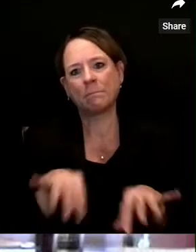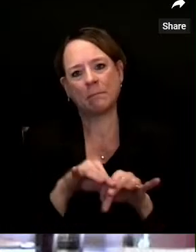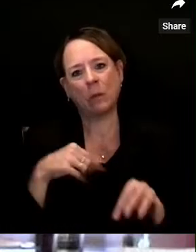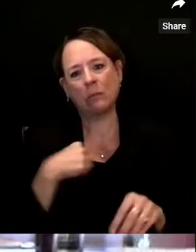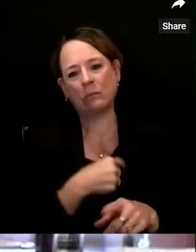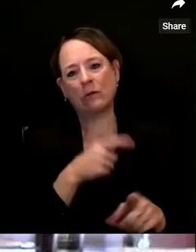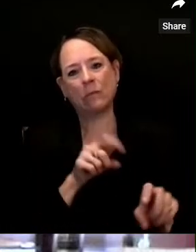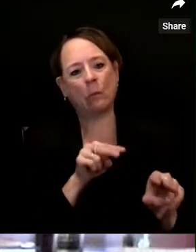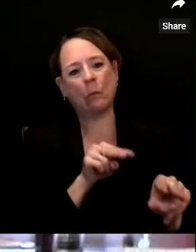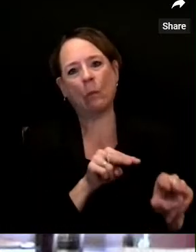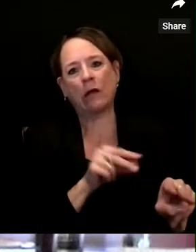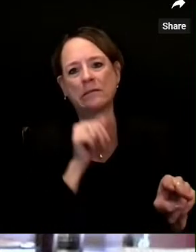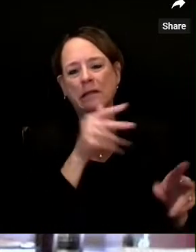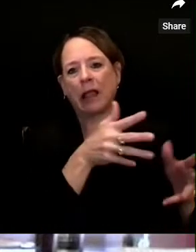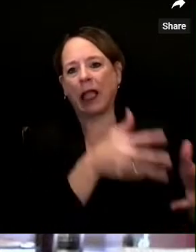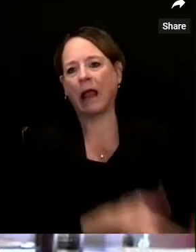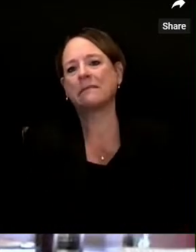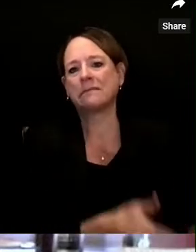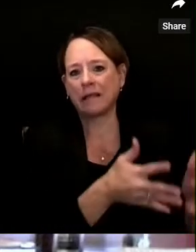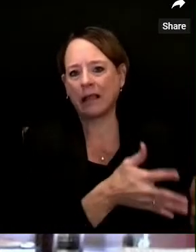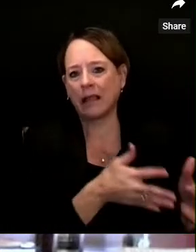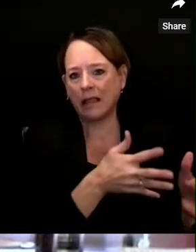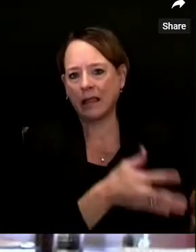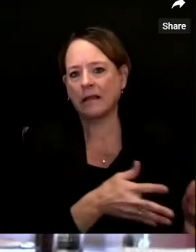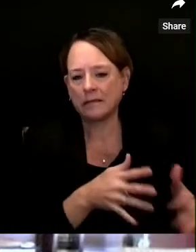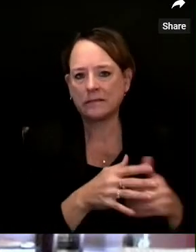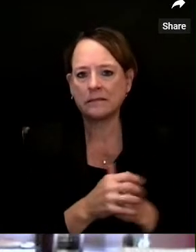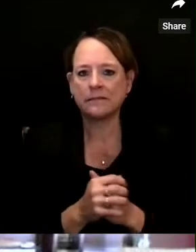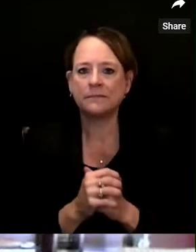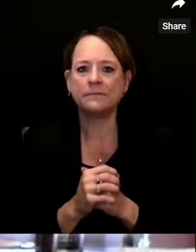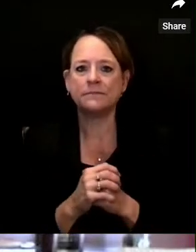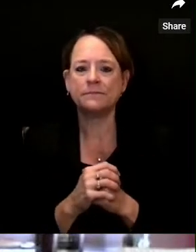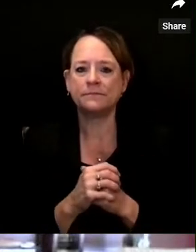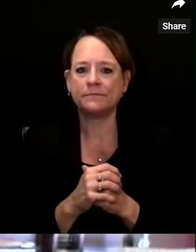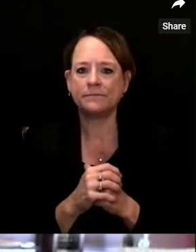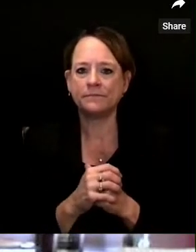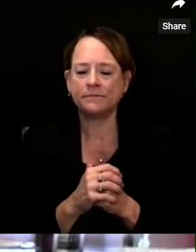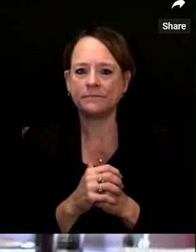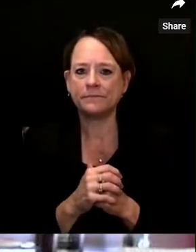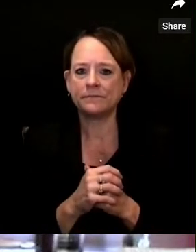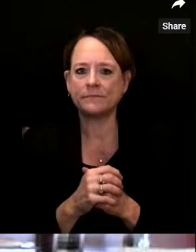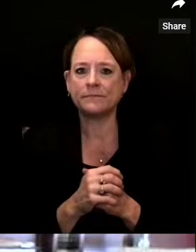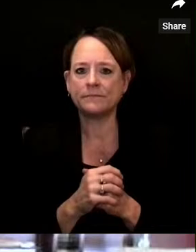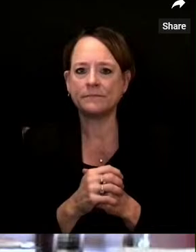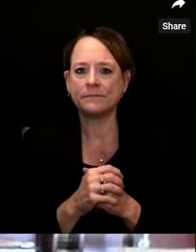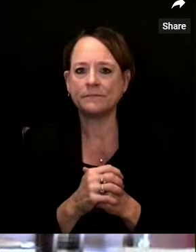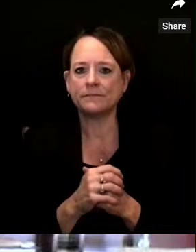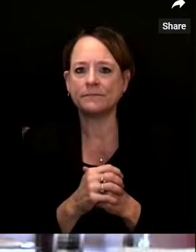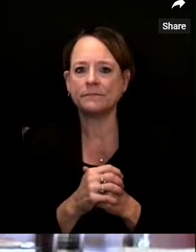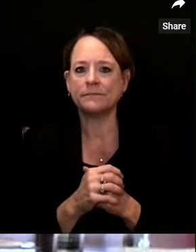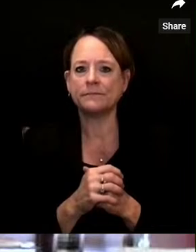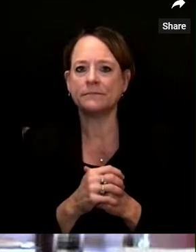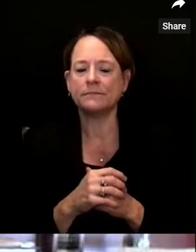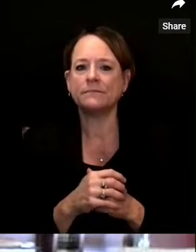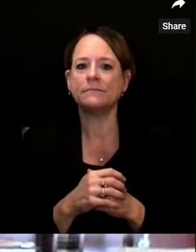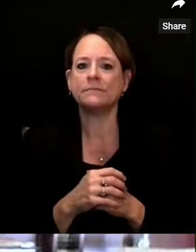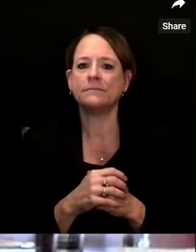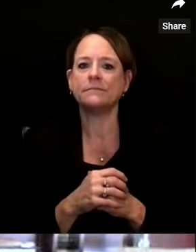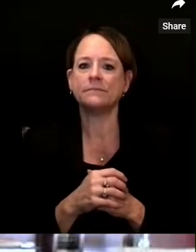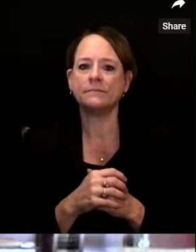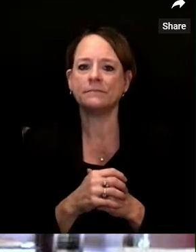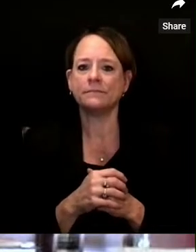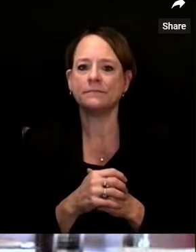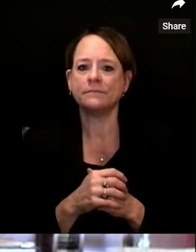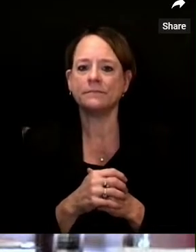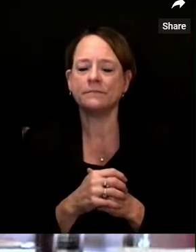remember that the most important thing right now is to get absolutely every person vaccinated against COVID-19. And